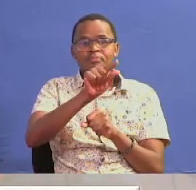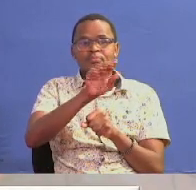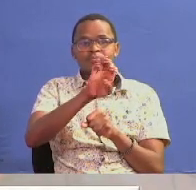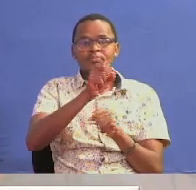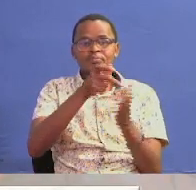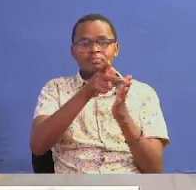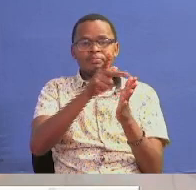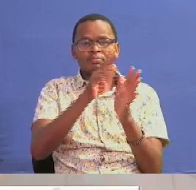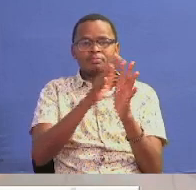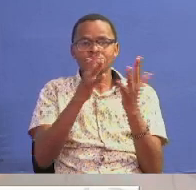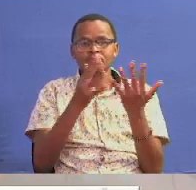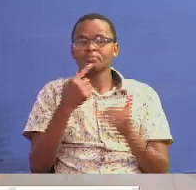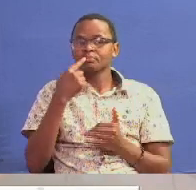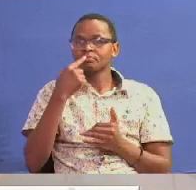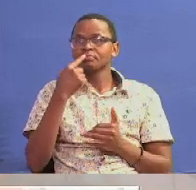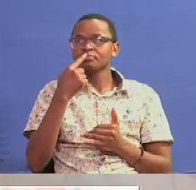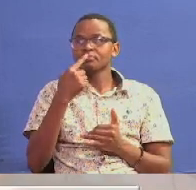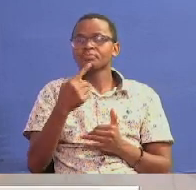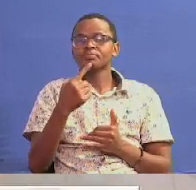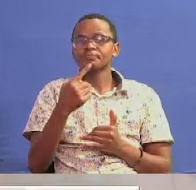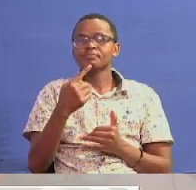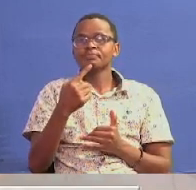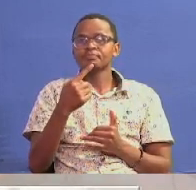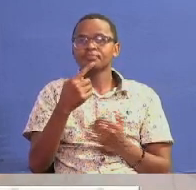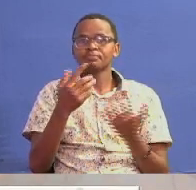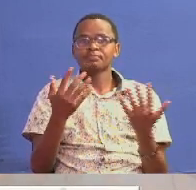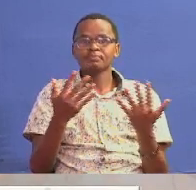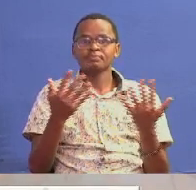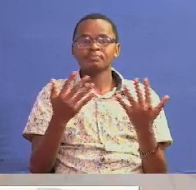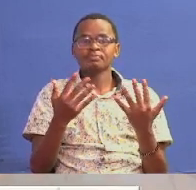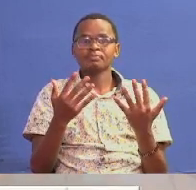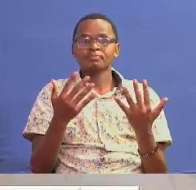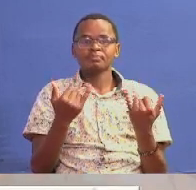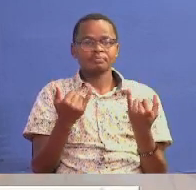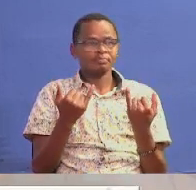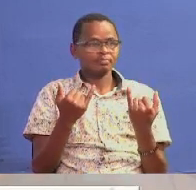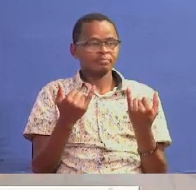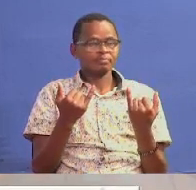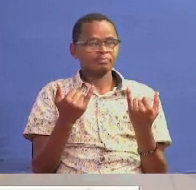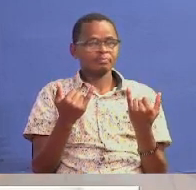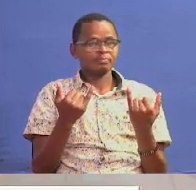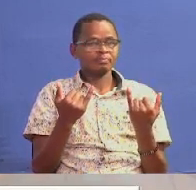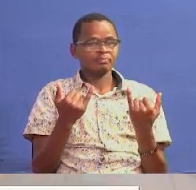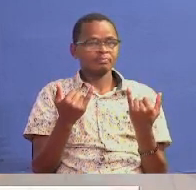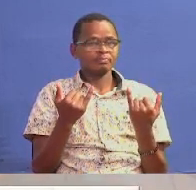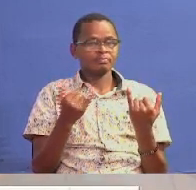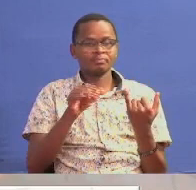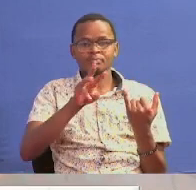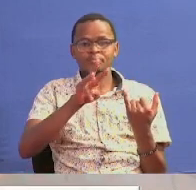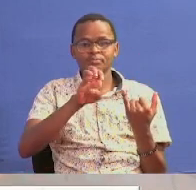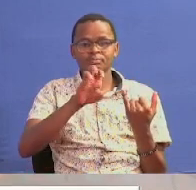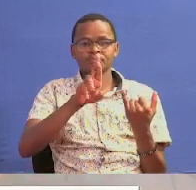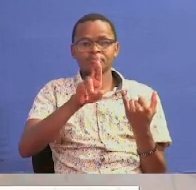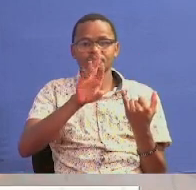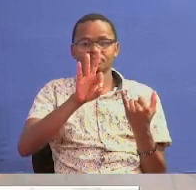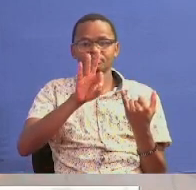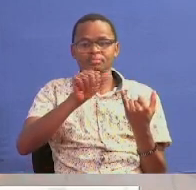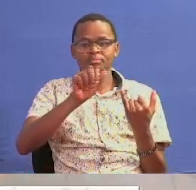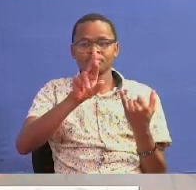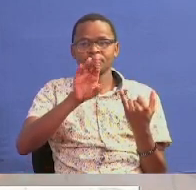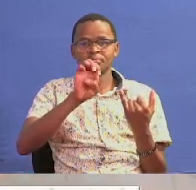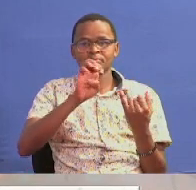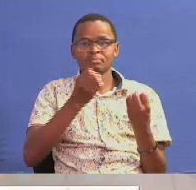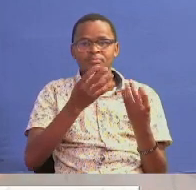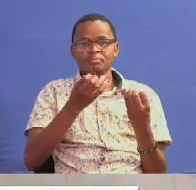concerned. How would you say where are we at now in terms of the welfare of nursing